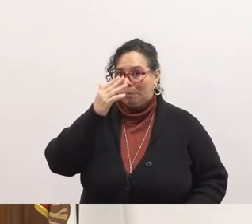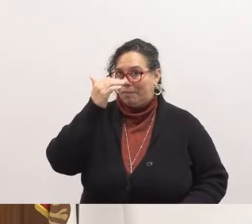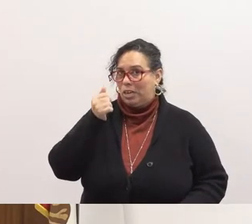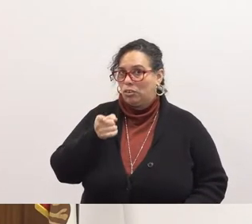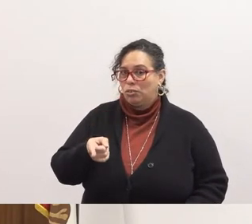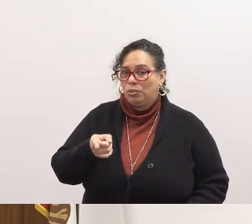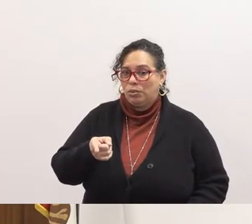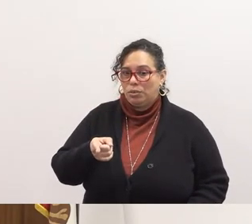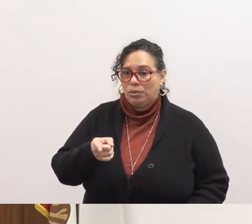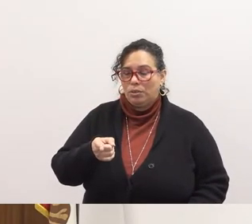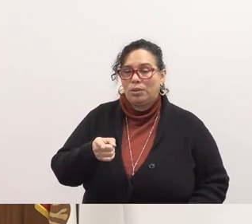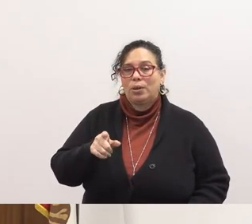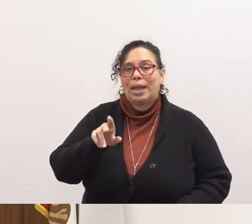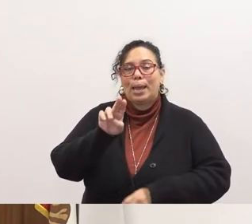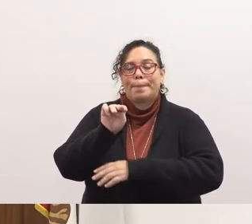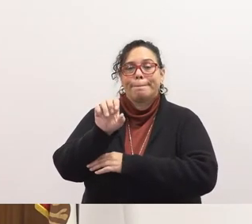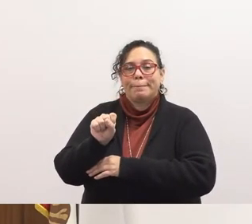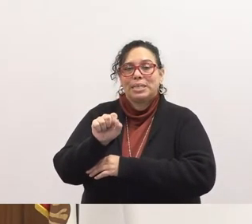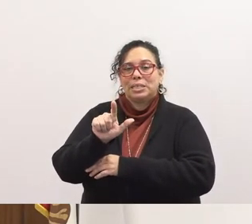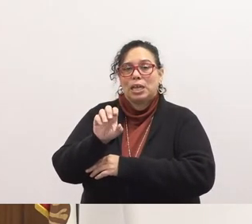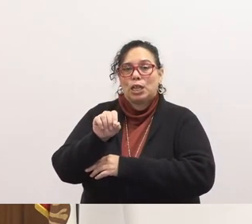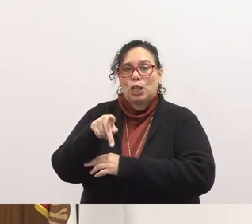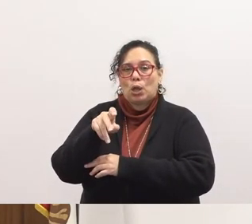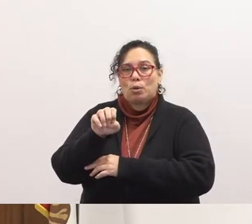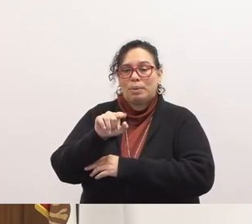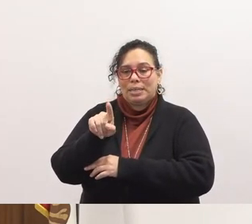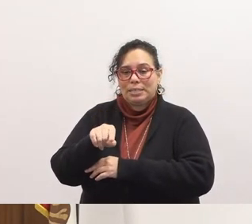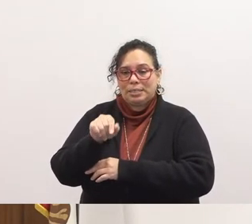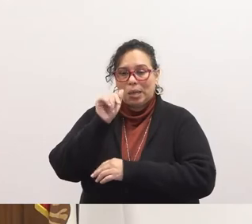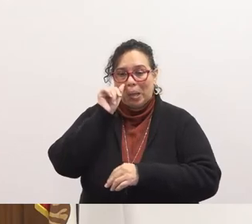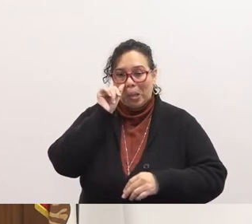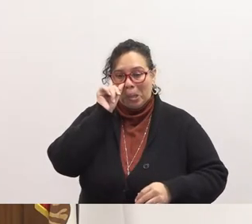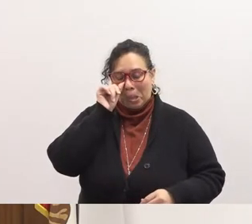completely. Ms. Lopez. It's okay to move past me.